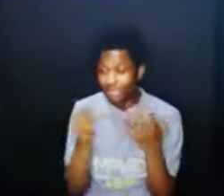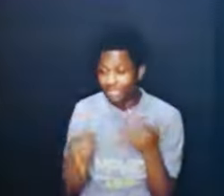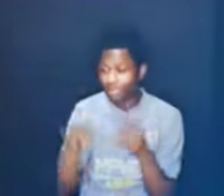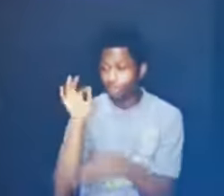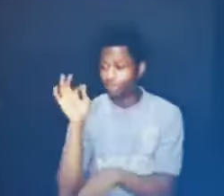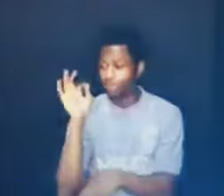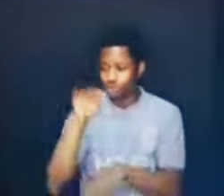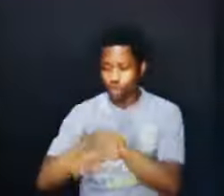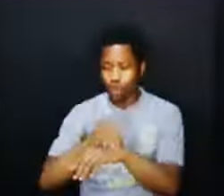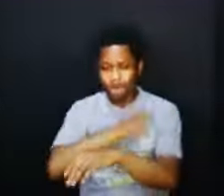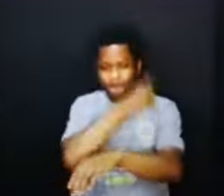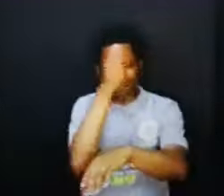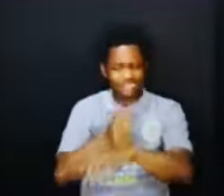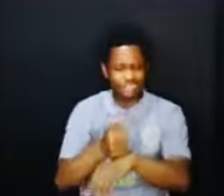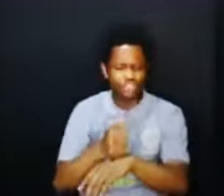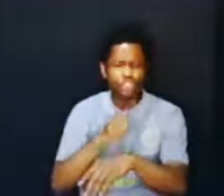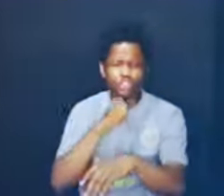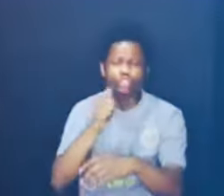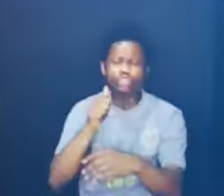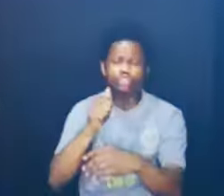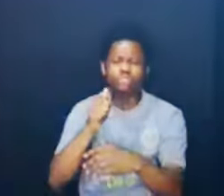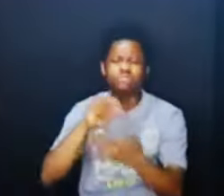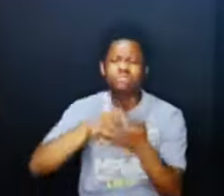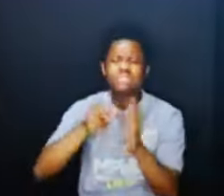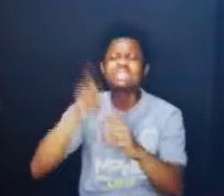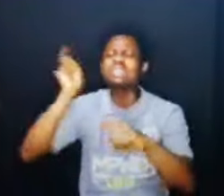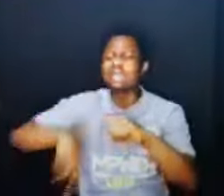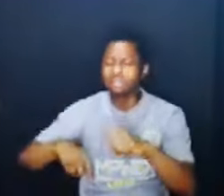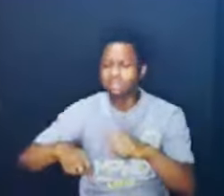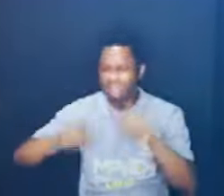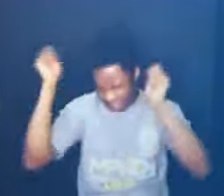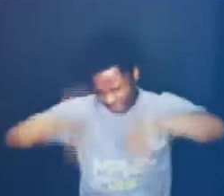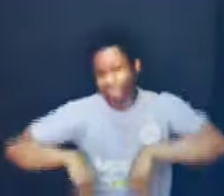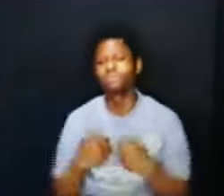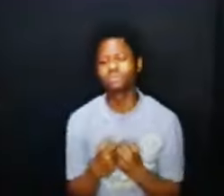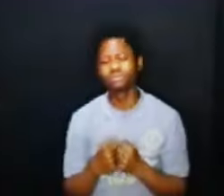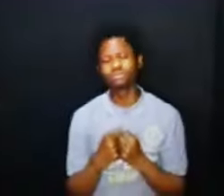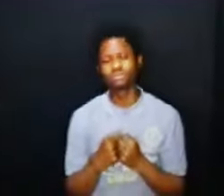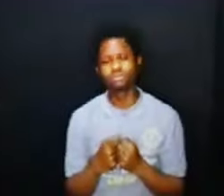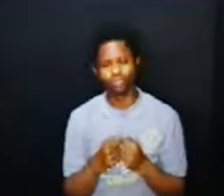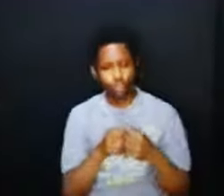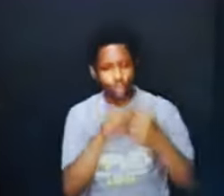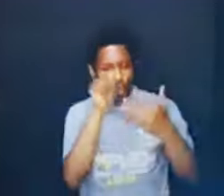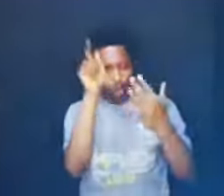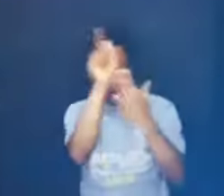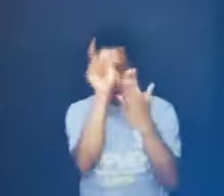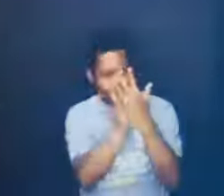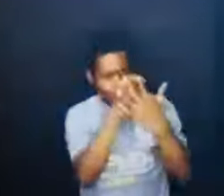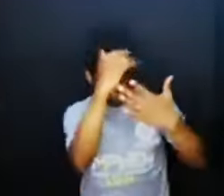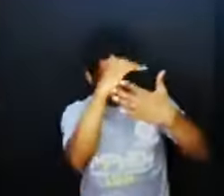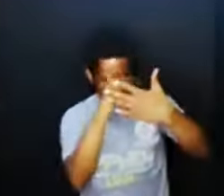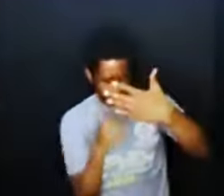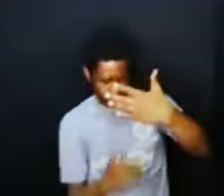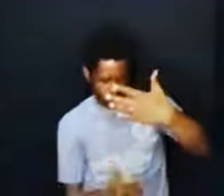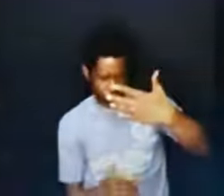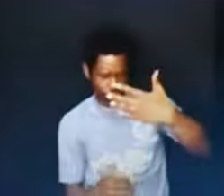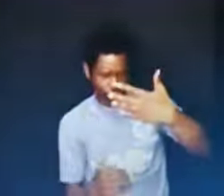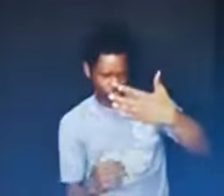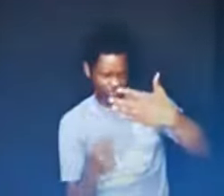something unattainable. Now so sabe pono so enkomodie no emunsem ne nyade ayentumi nru ho. So it is a